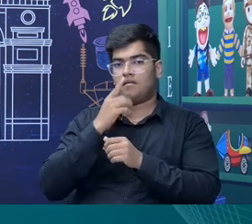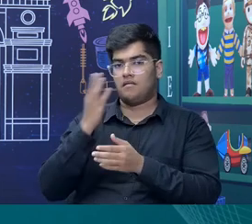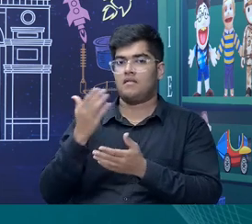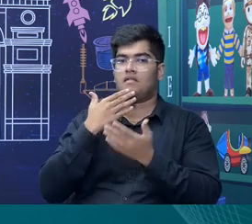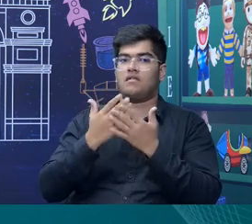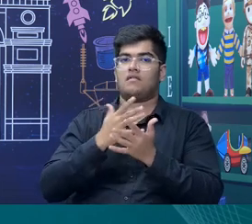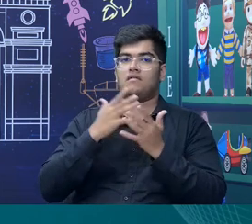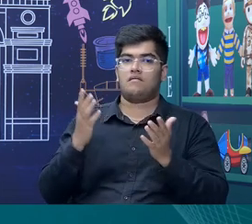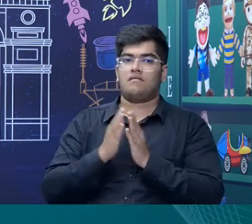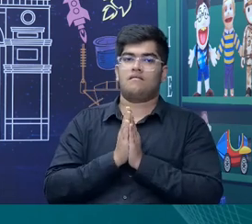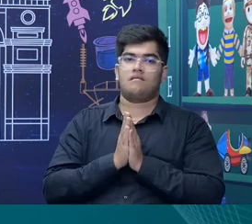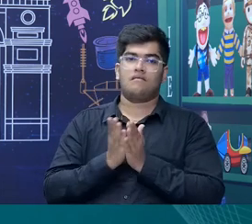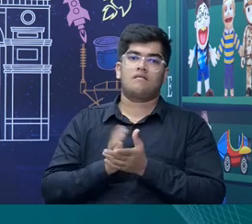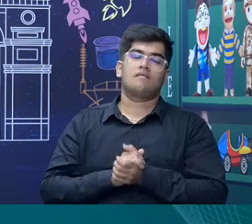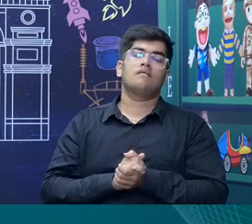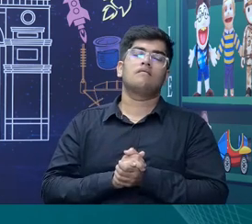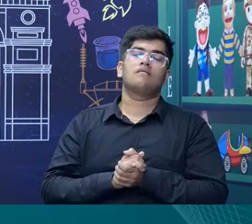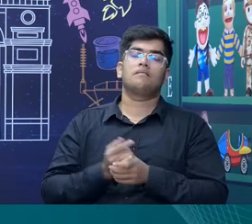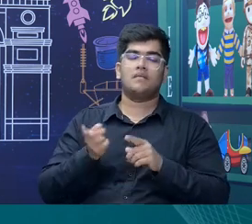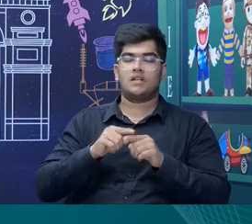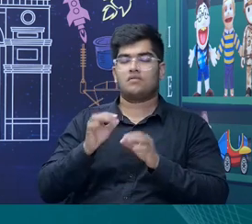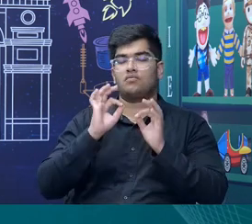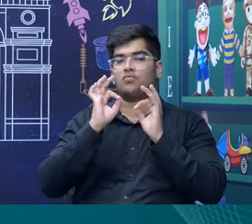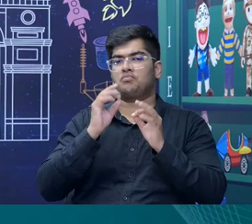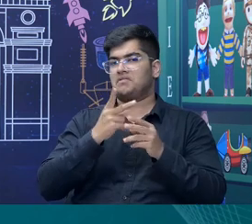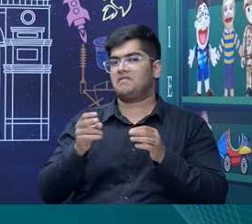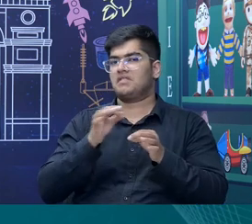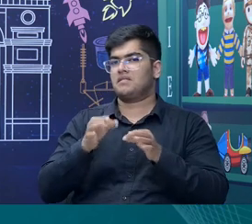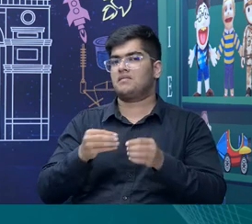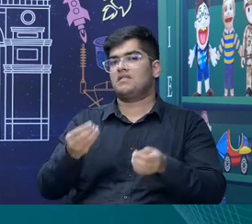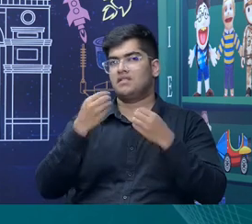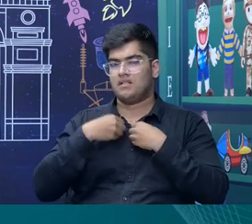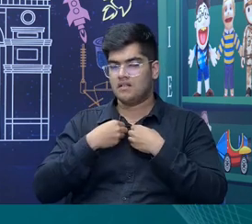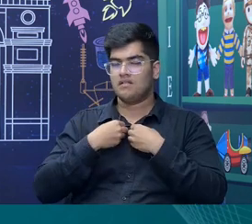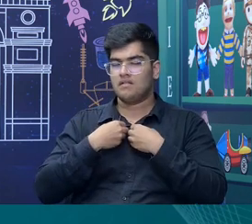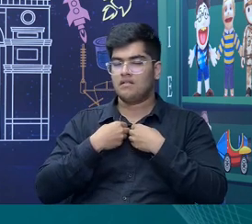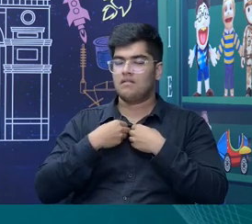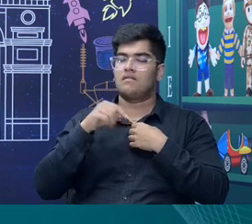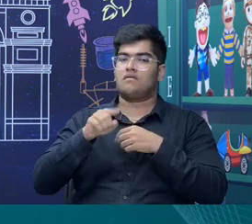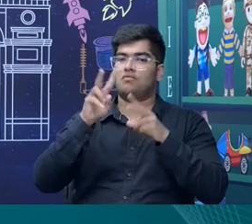so very much thank you students a